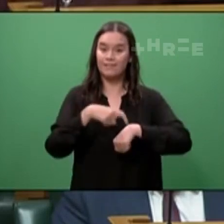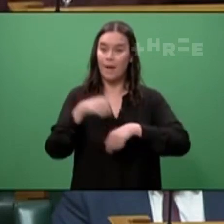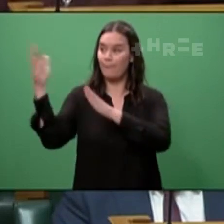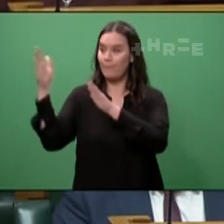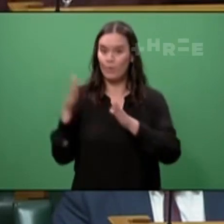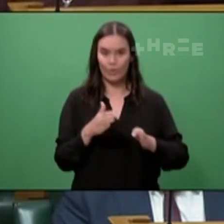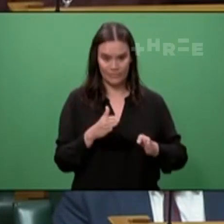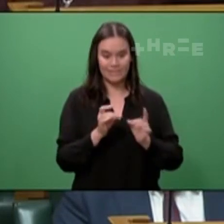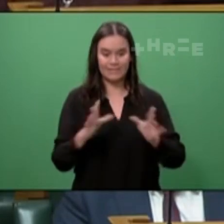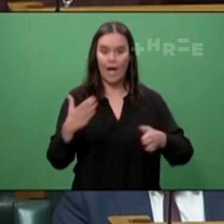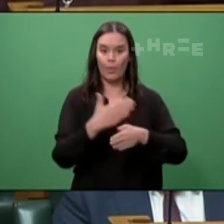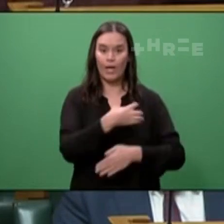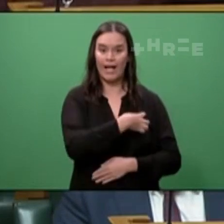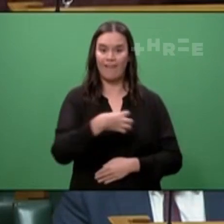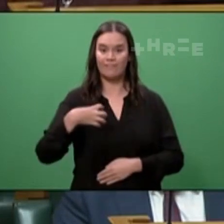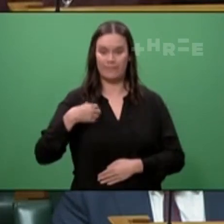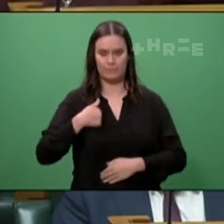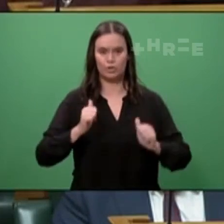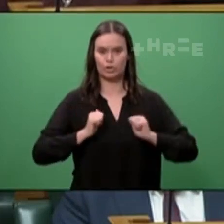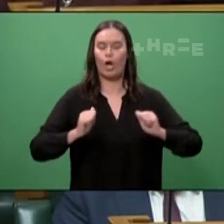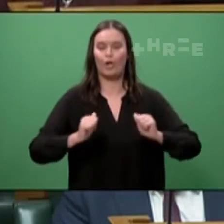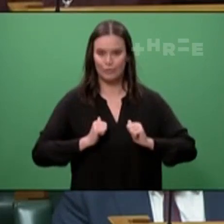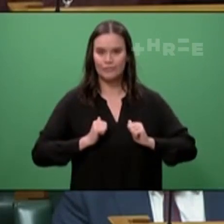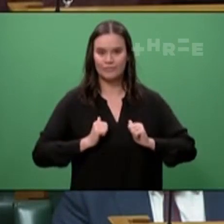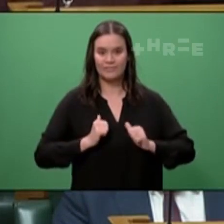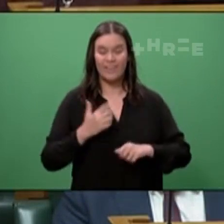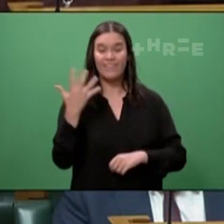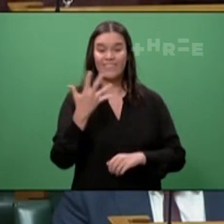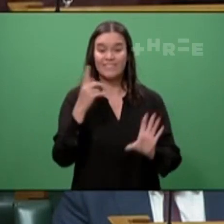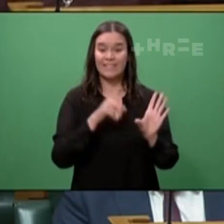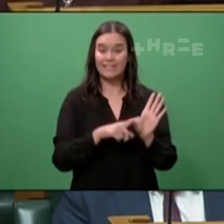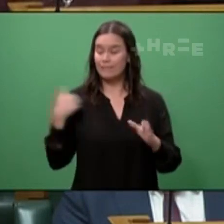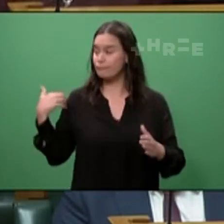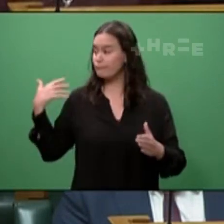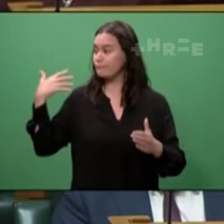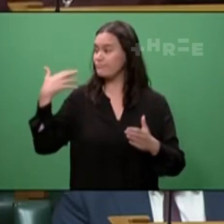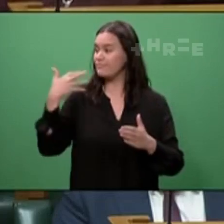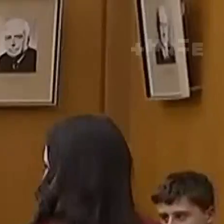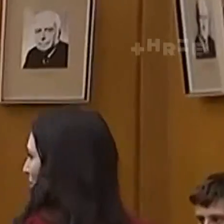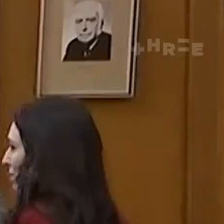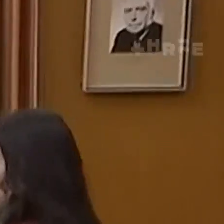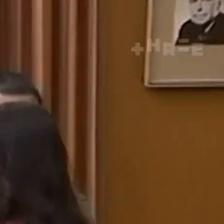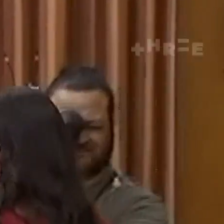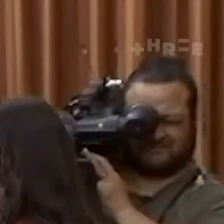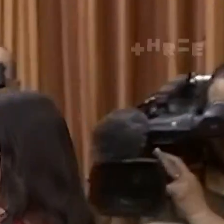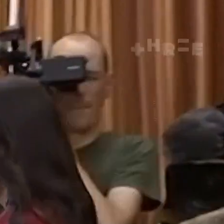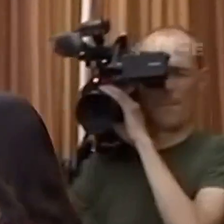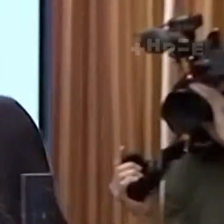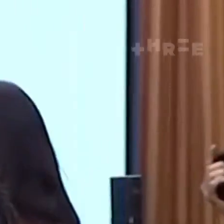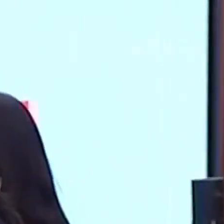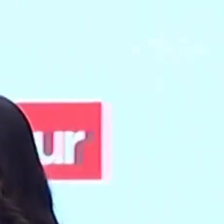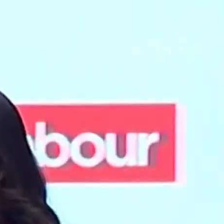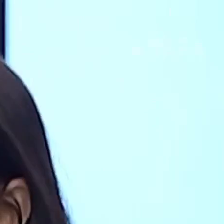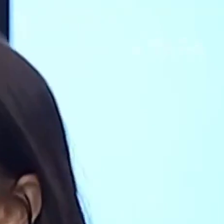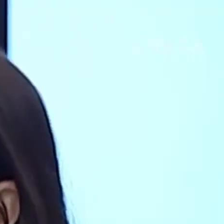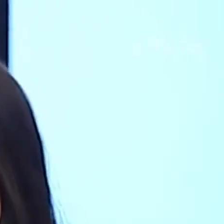here. A feeling that even after 15 years, never quite left me. The one who was anointed Prime